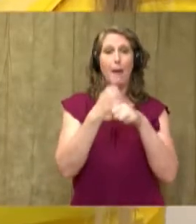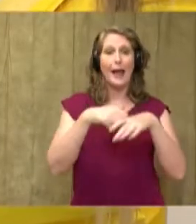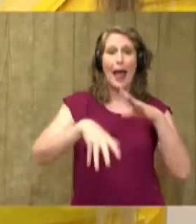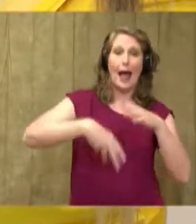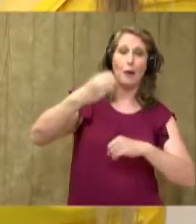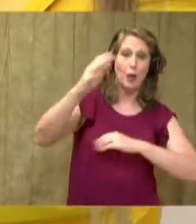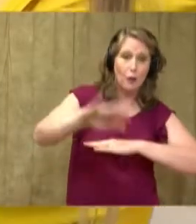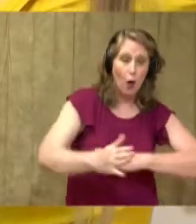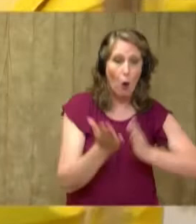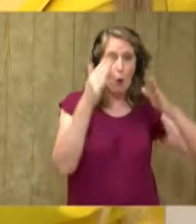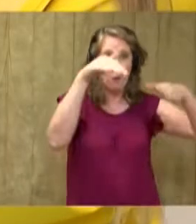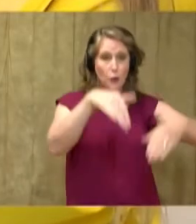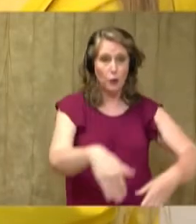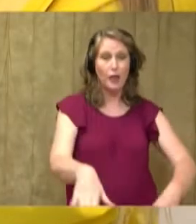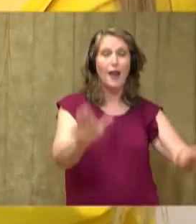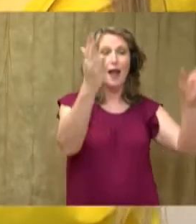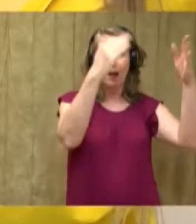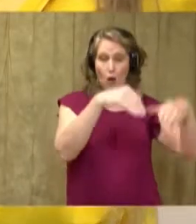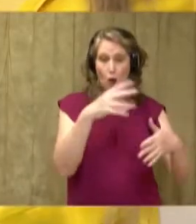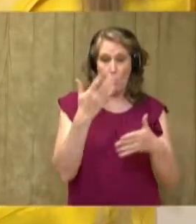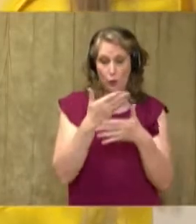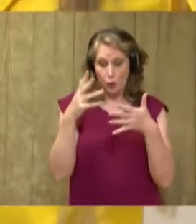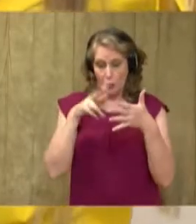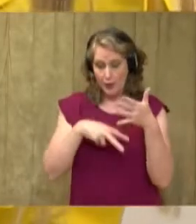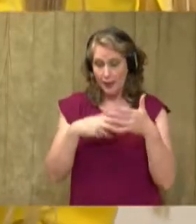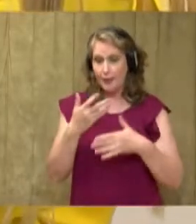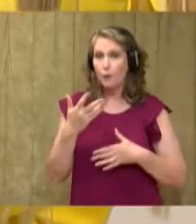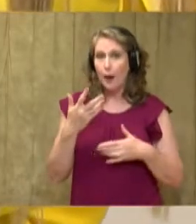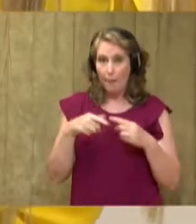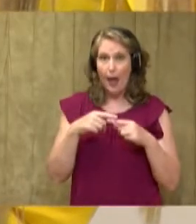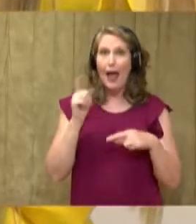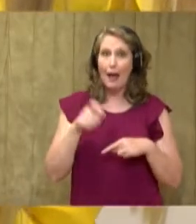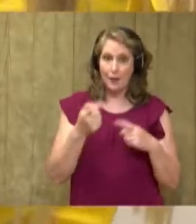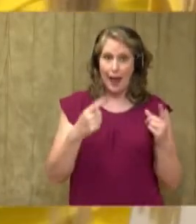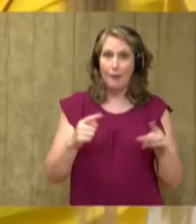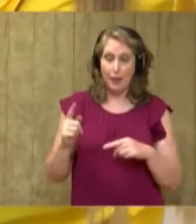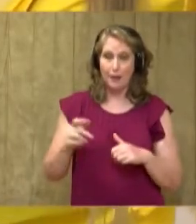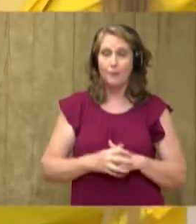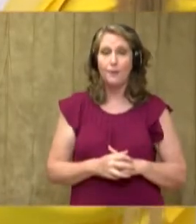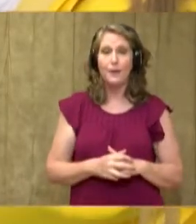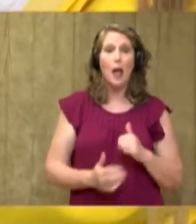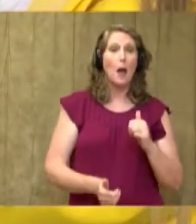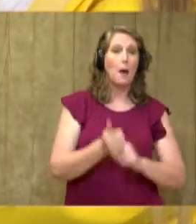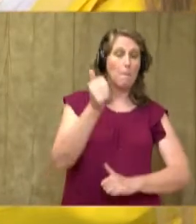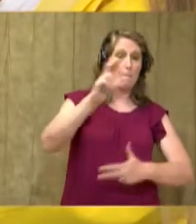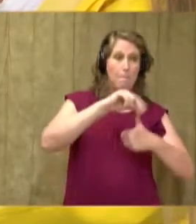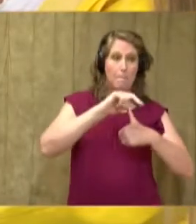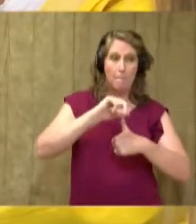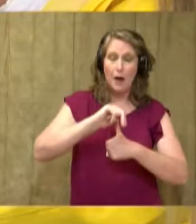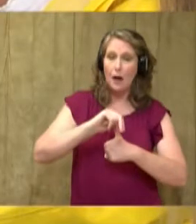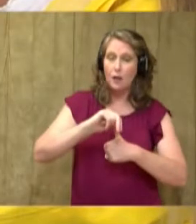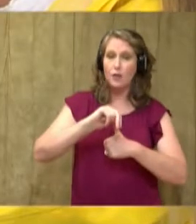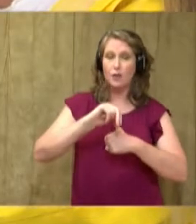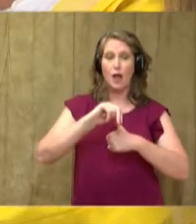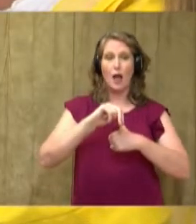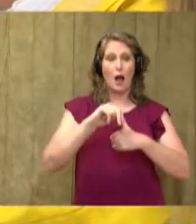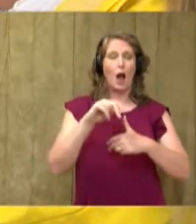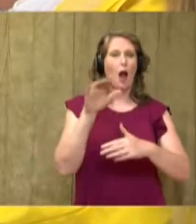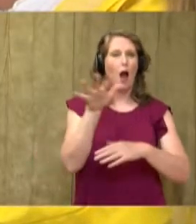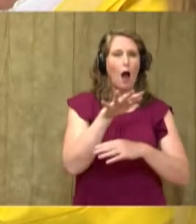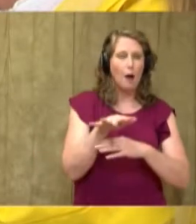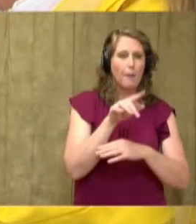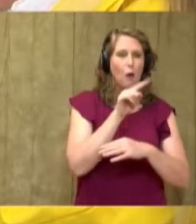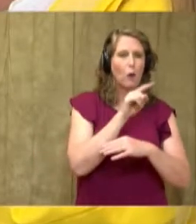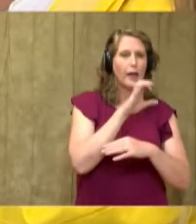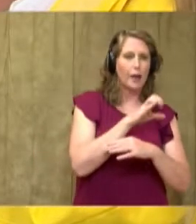water, because all of those things that we just read about have to happen. Most hurricanes are about 100 miles to 300